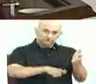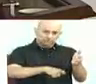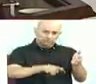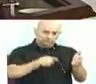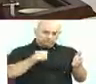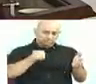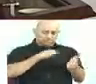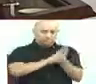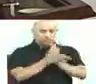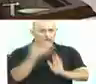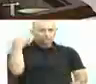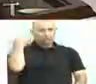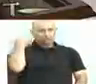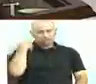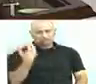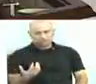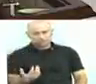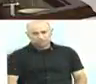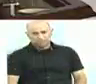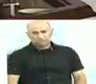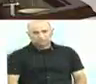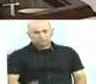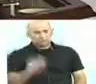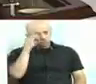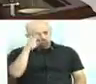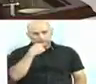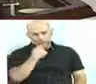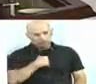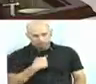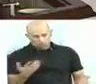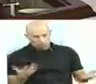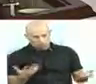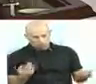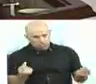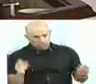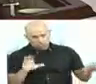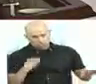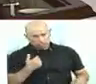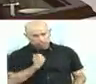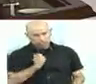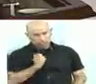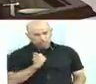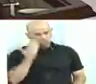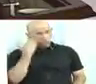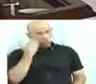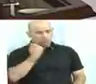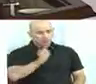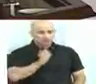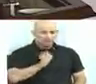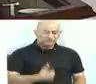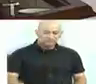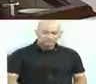You know, so you're not gonna tell me what to do.